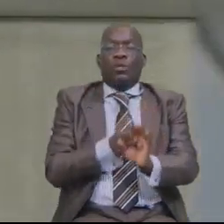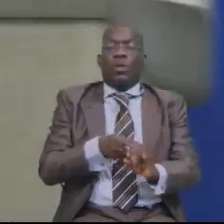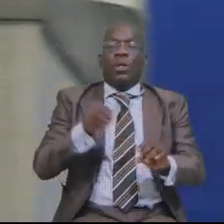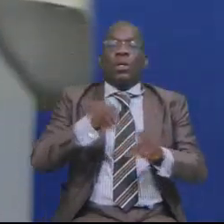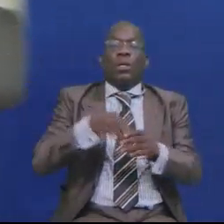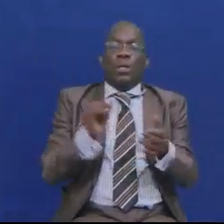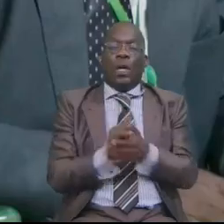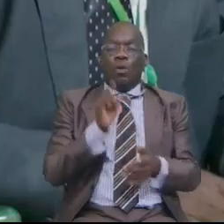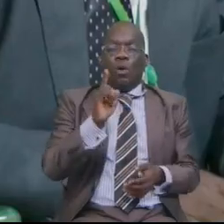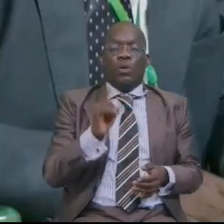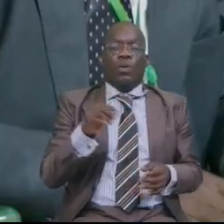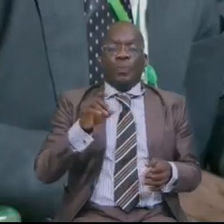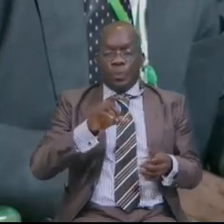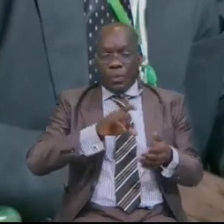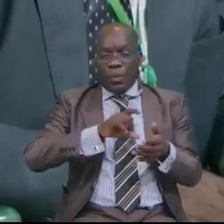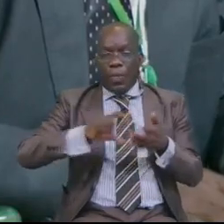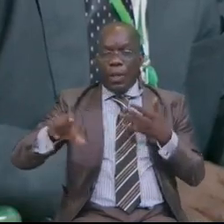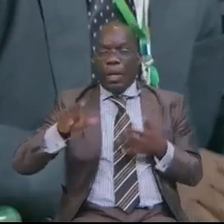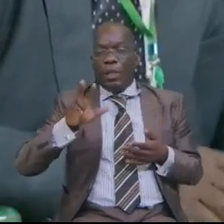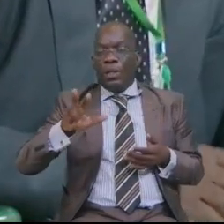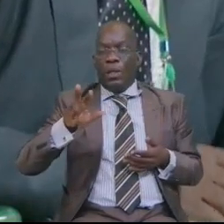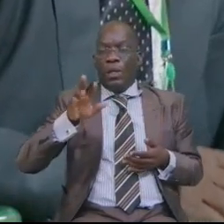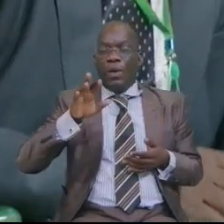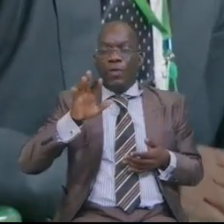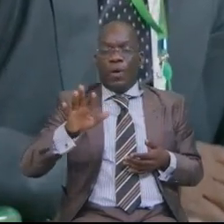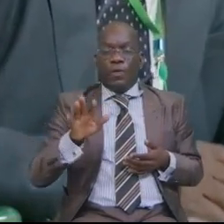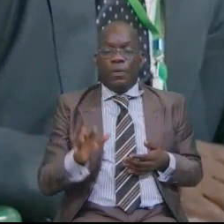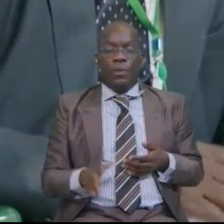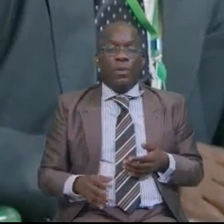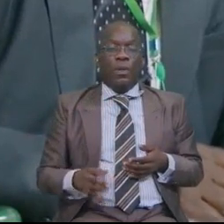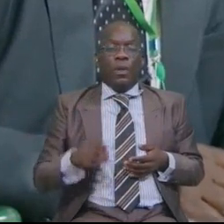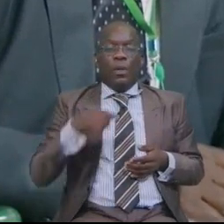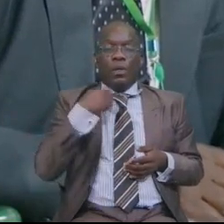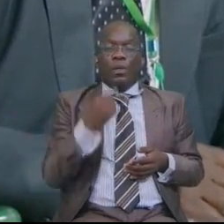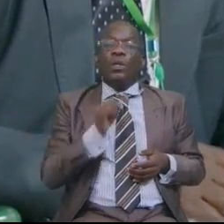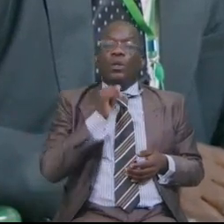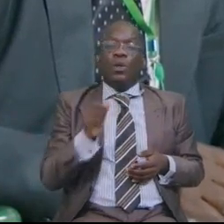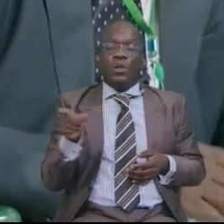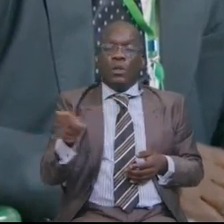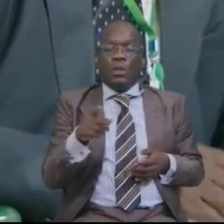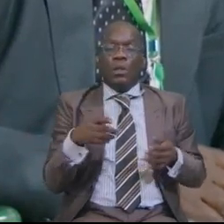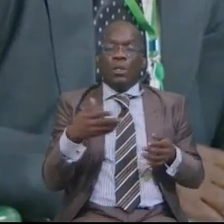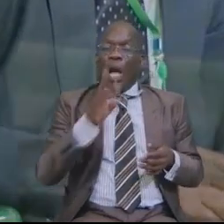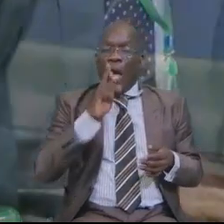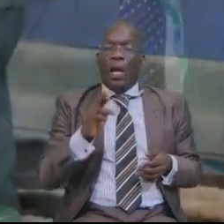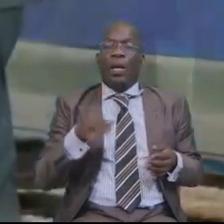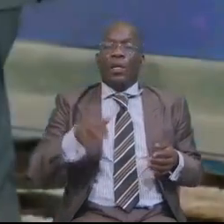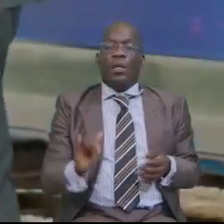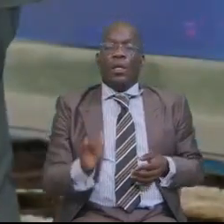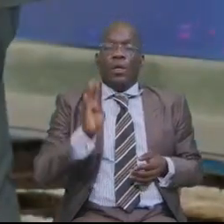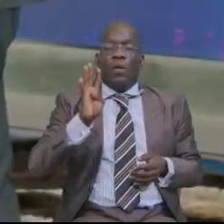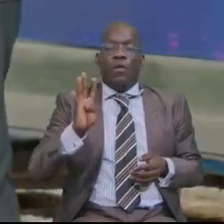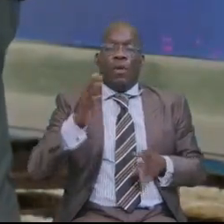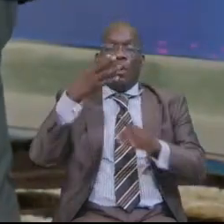verse 35, verse 35 says, say not ye, there are yet 4 months, and